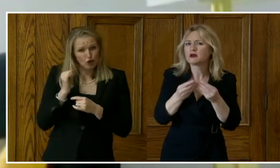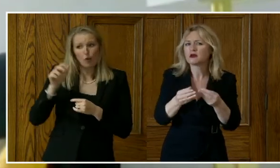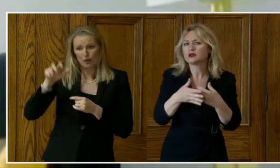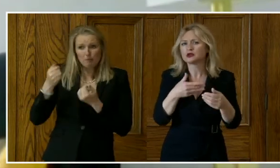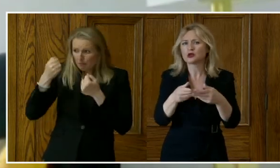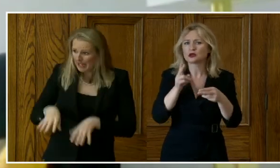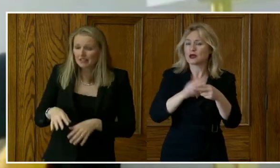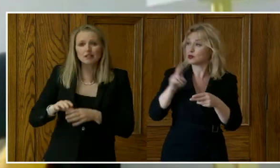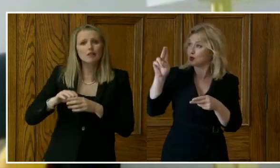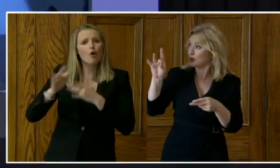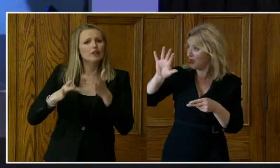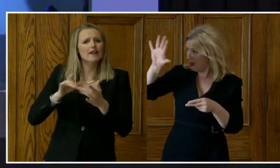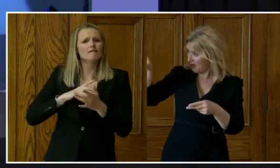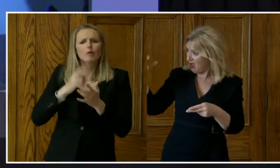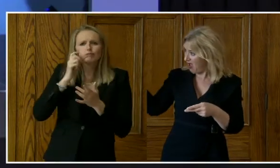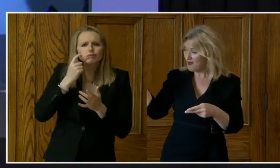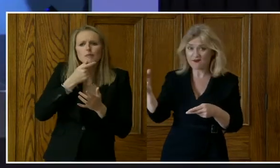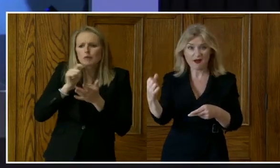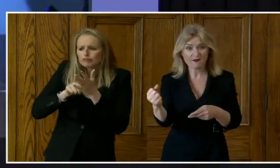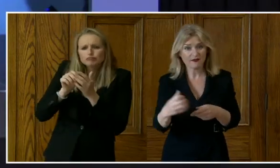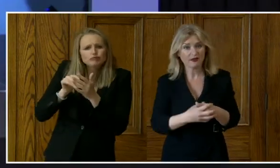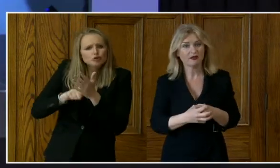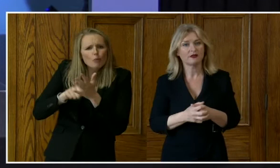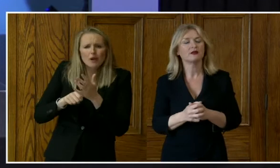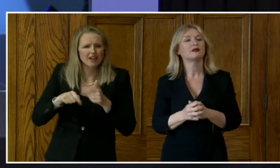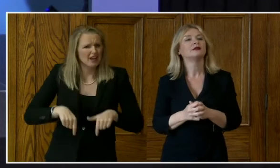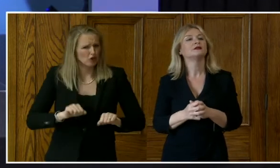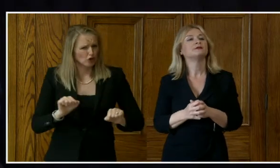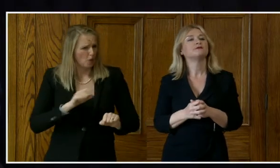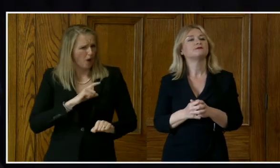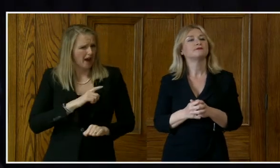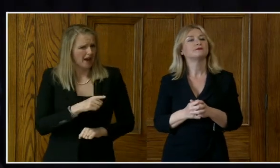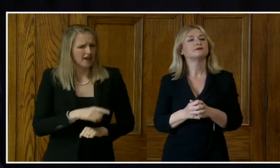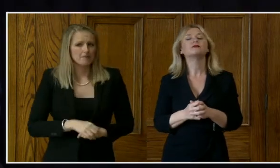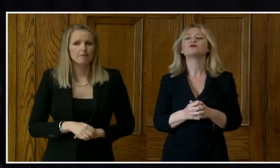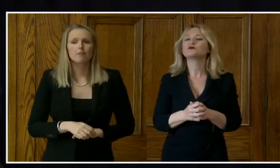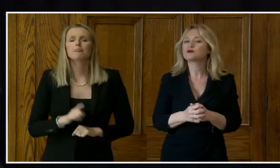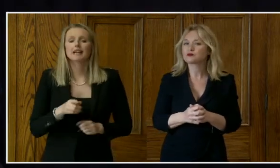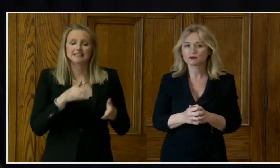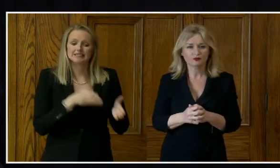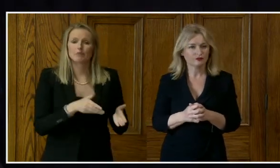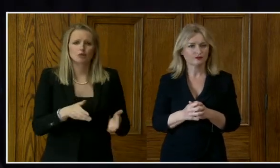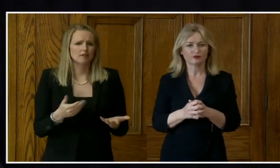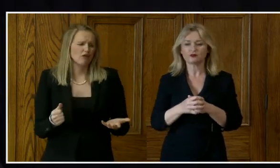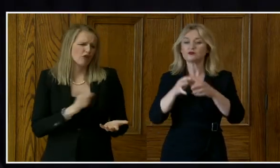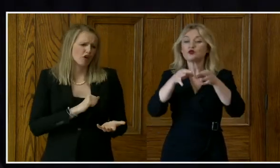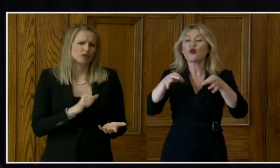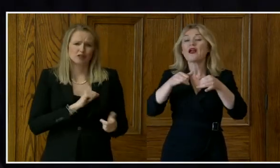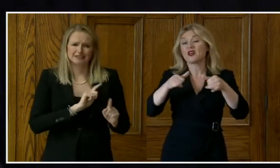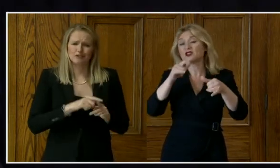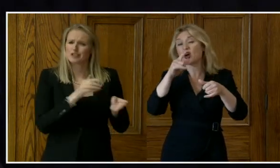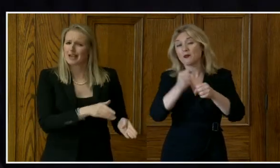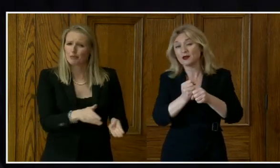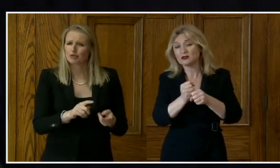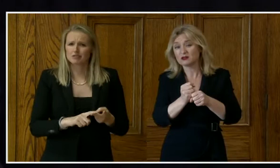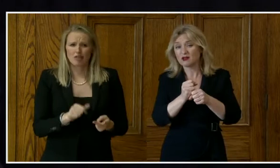been able to do that? Well, in terms of cemeteries, there's thousands of cemeteries, so thousands of people attending cemeteries